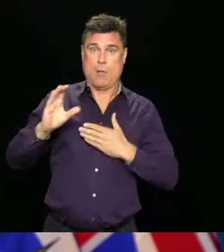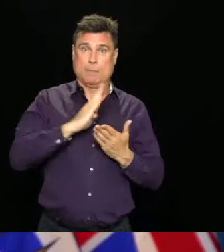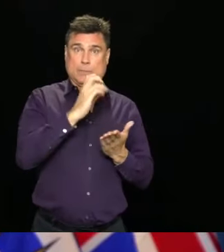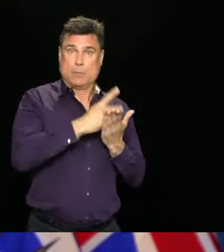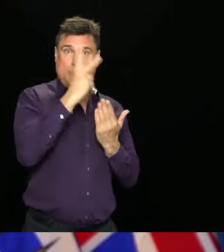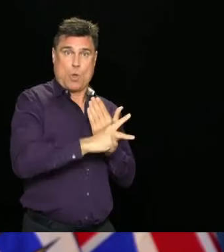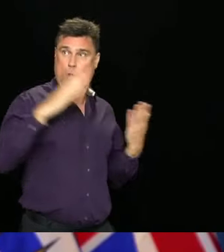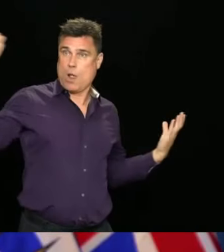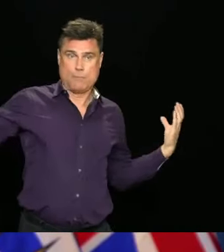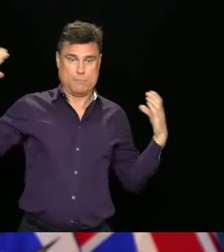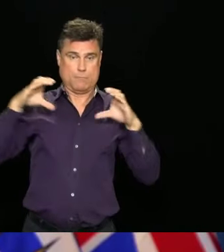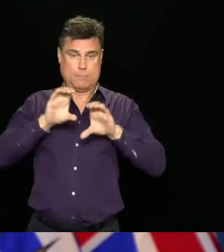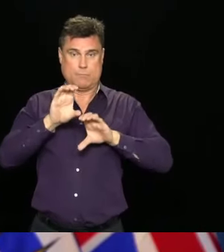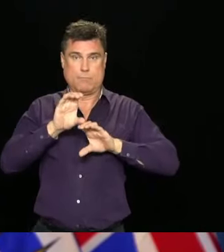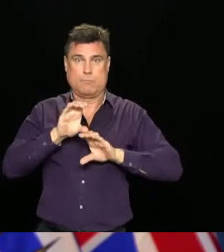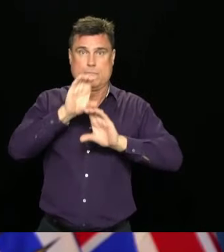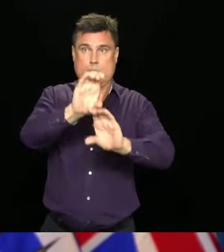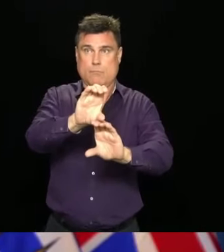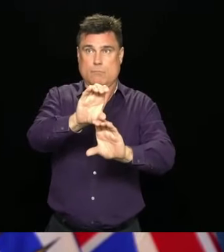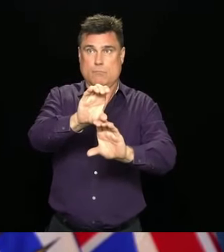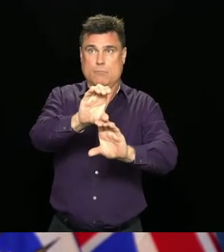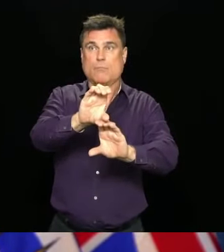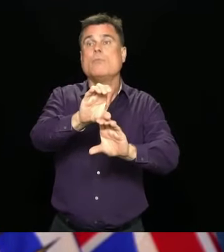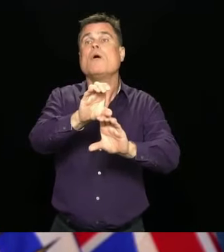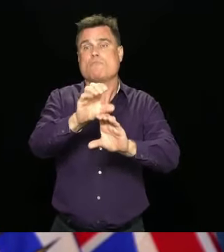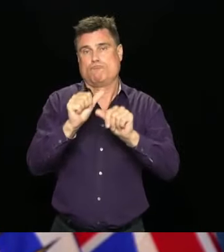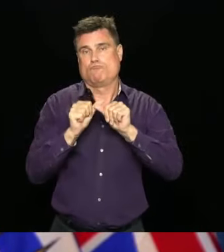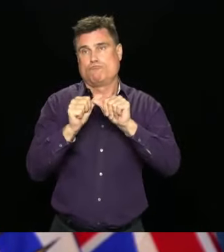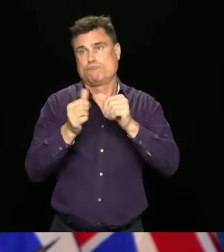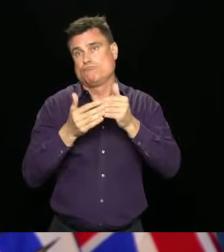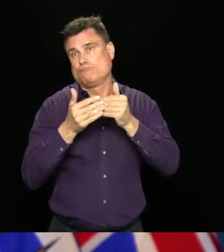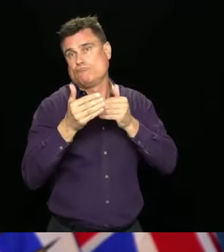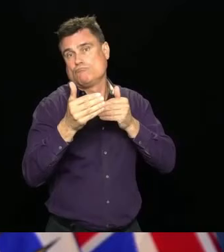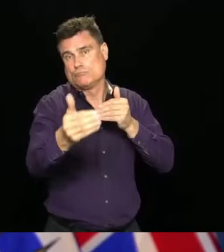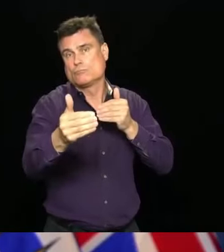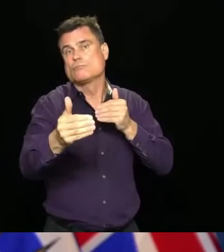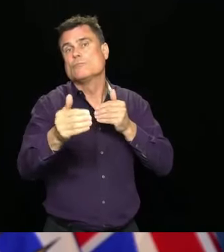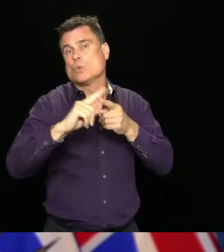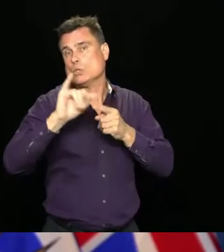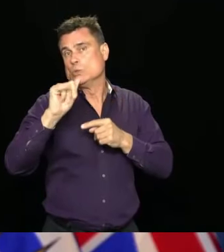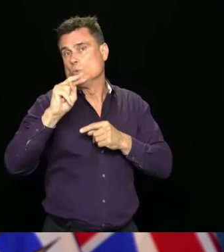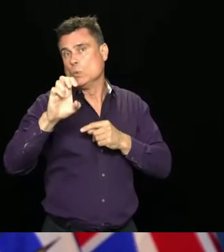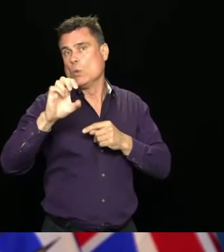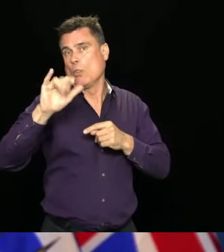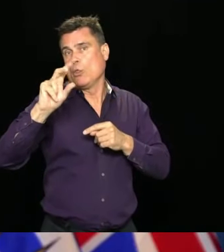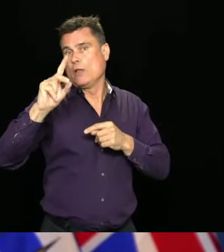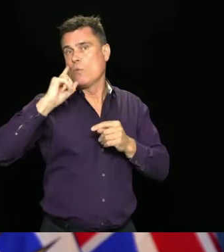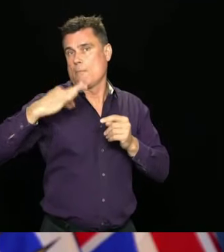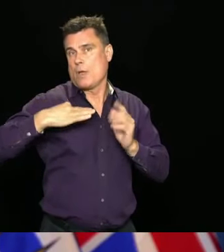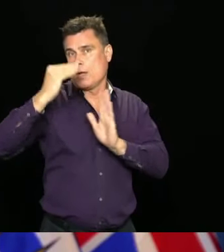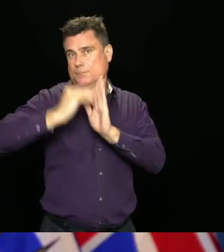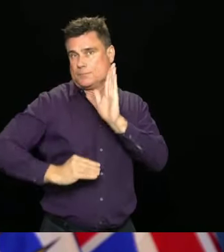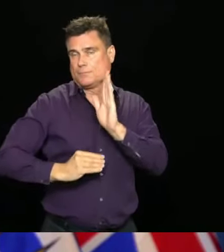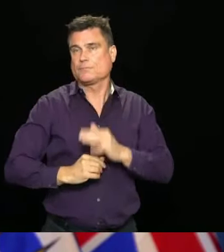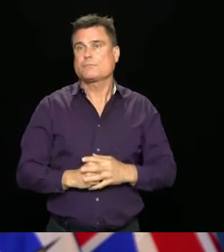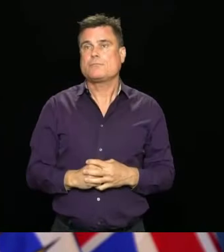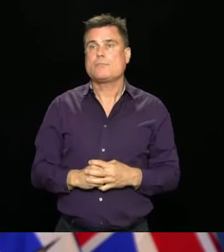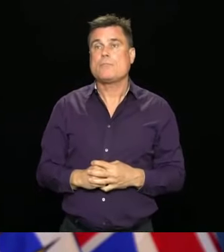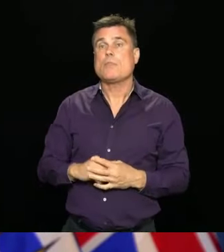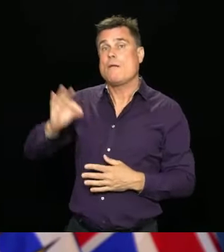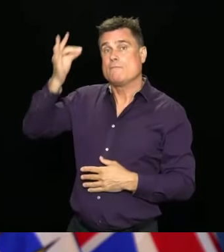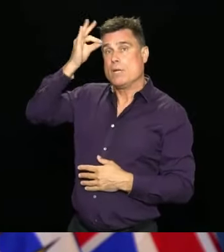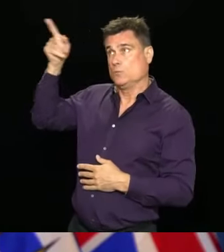goes until the end of June. If there's an expansion of the federal program, we will look at expansion of the order. This fills